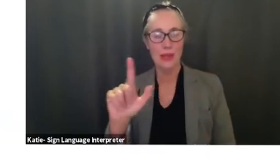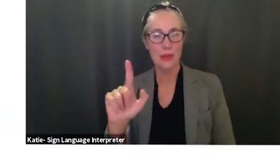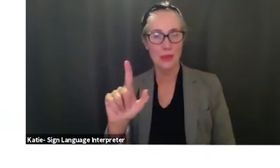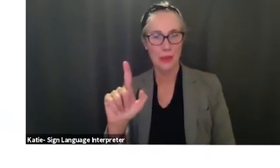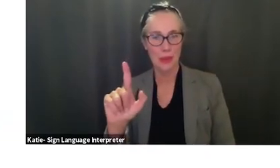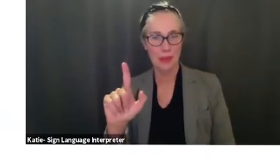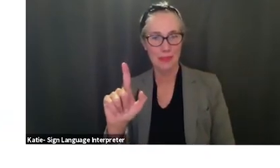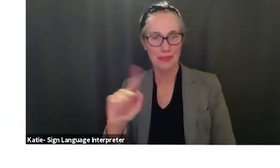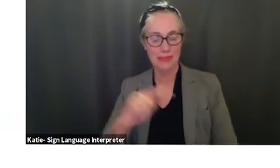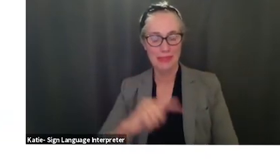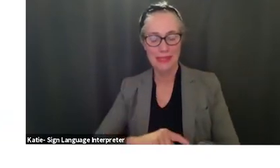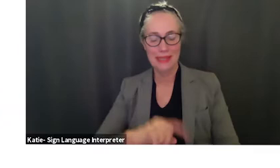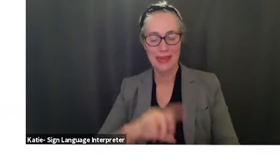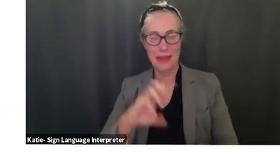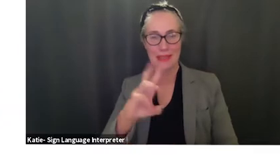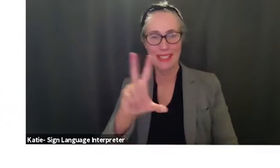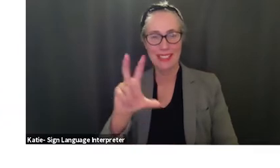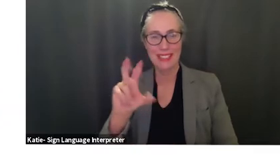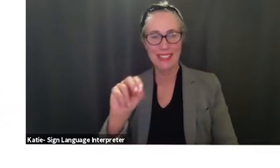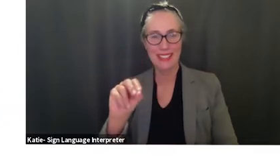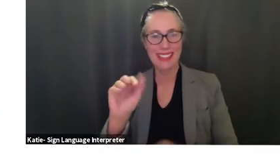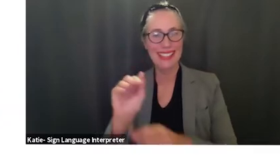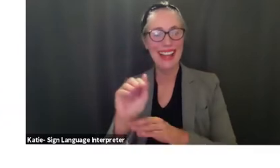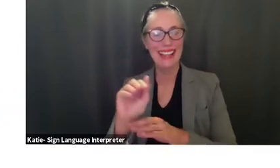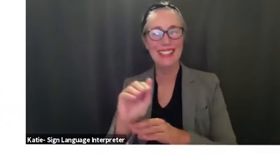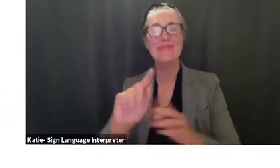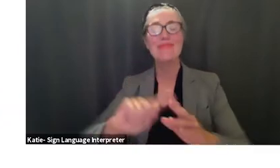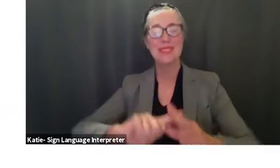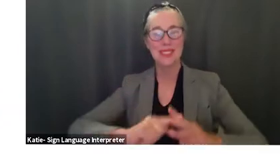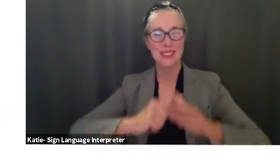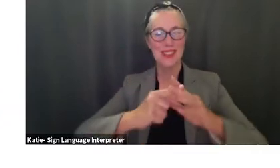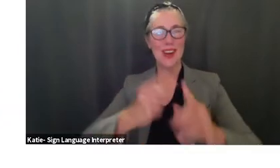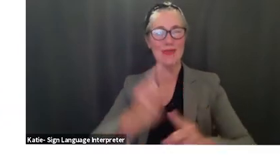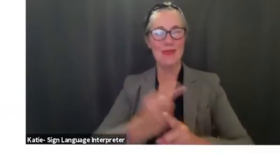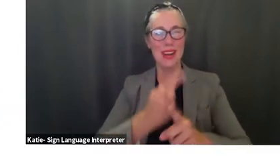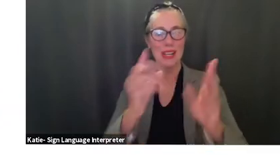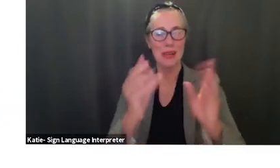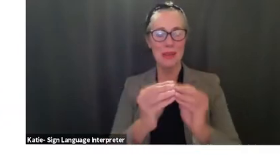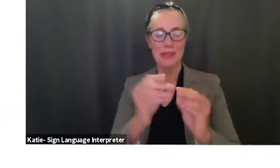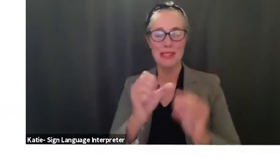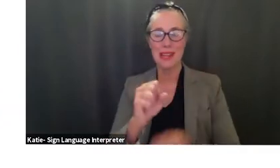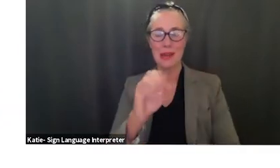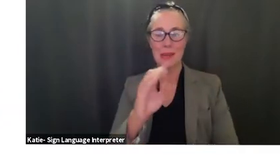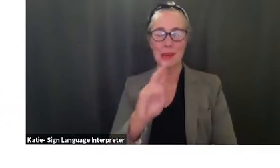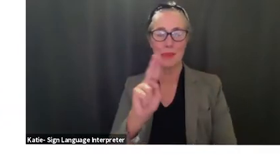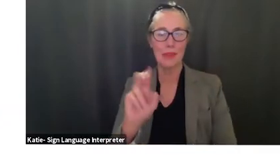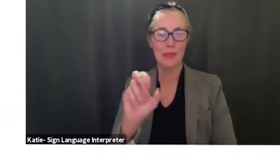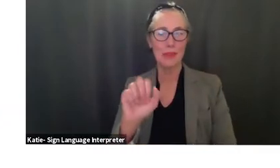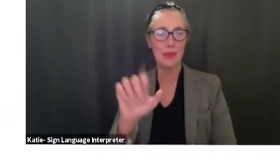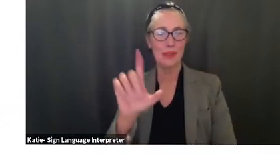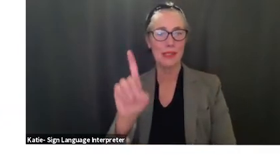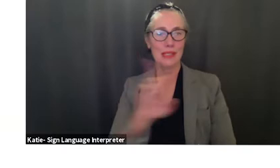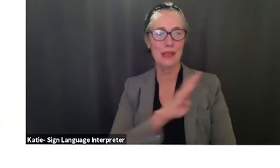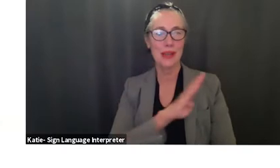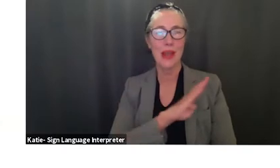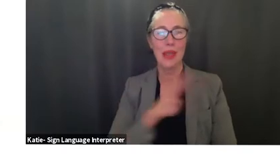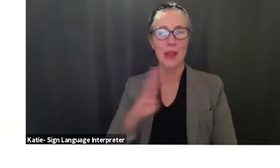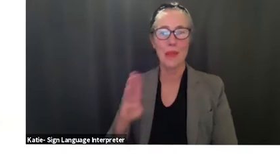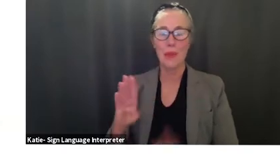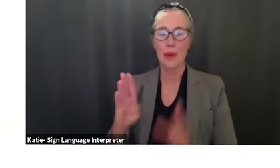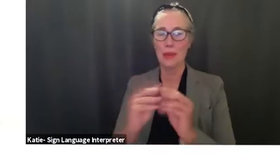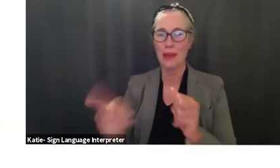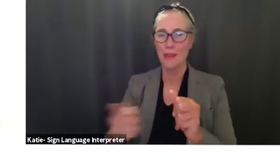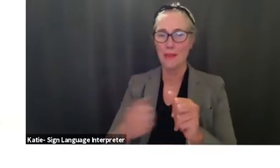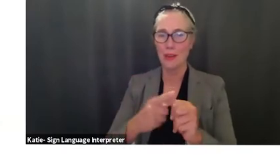at 6 30 pm I'm calling to order this regular meeting of the Santa Barbara Unified School District School Board the first of the